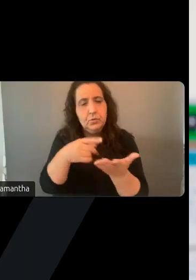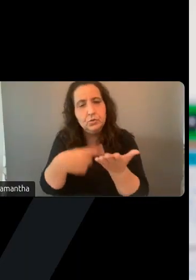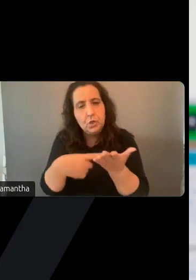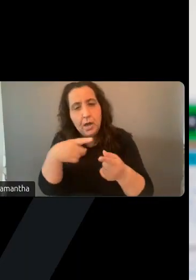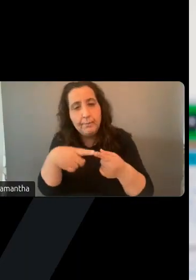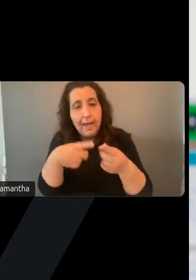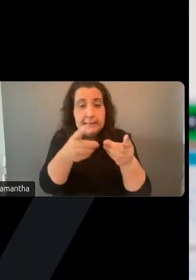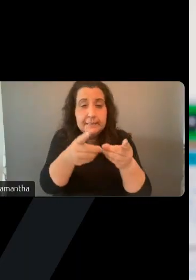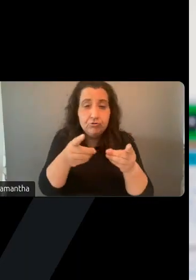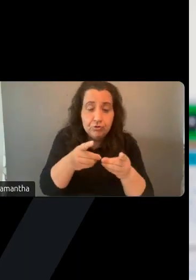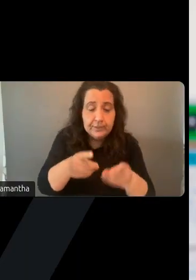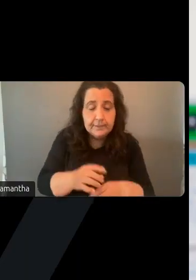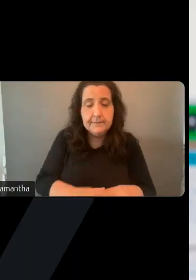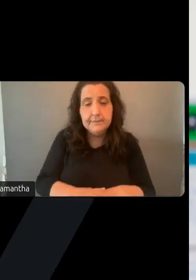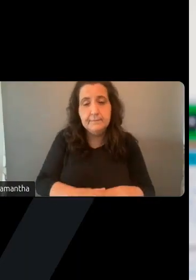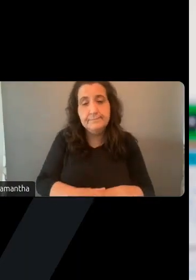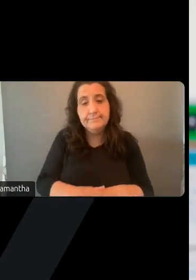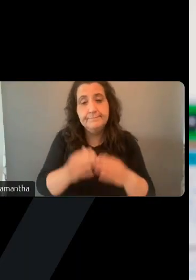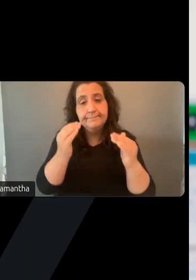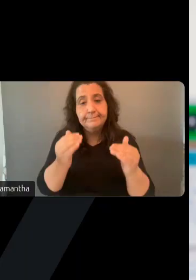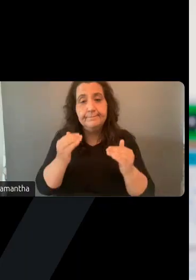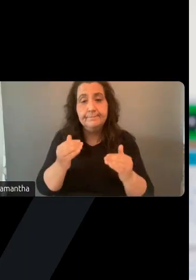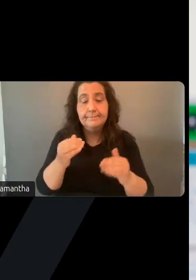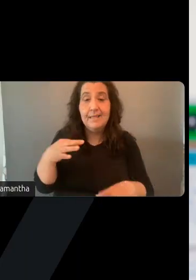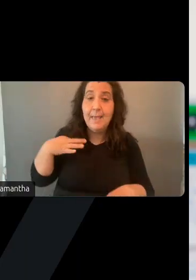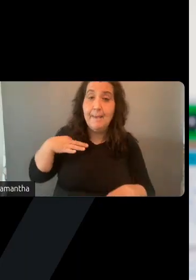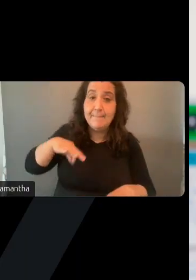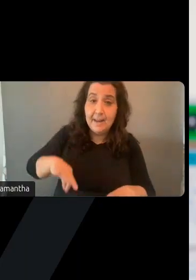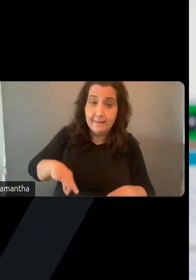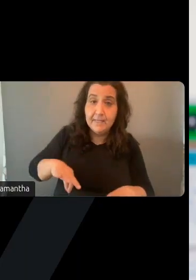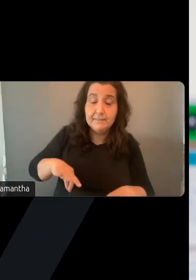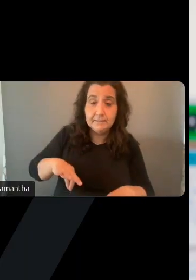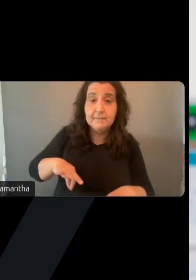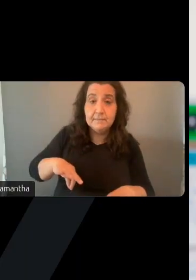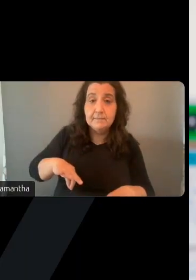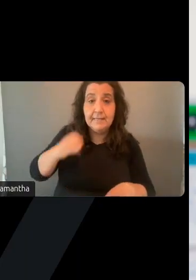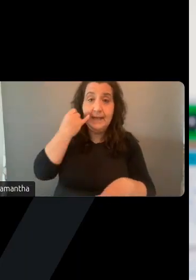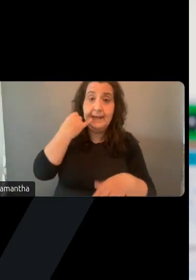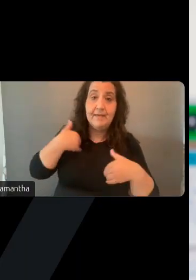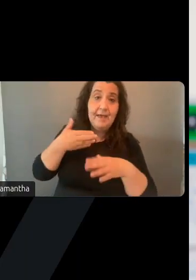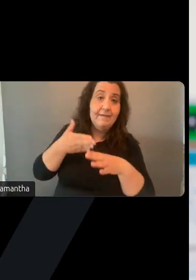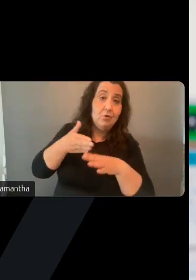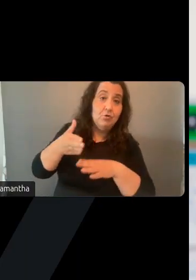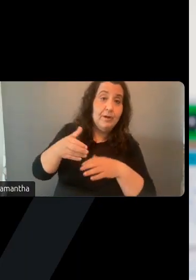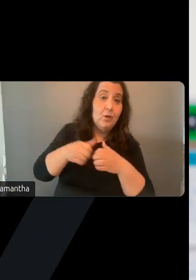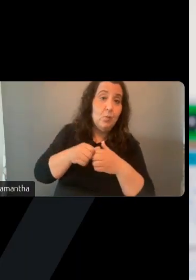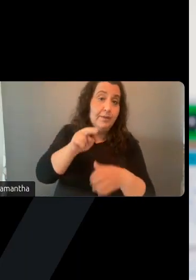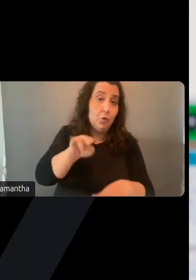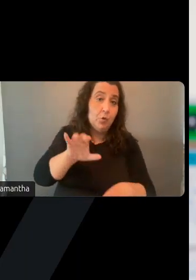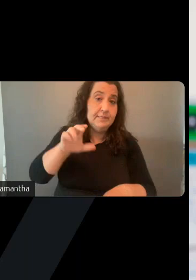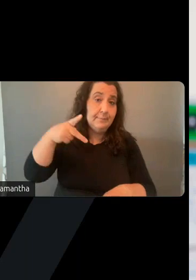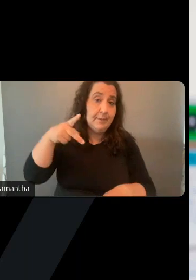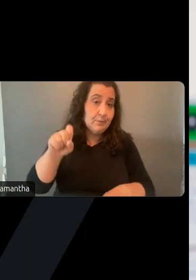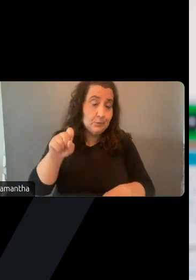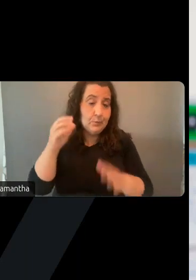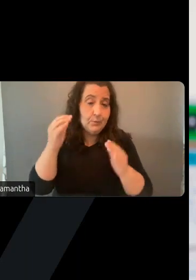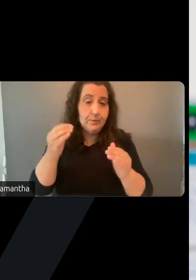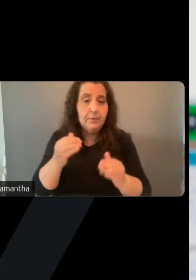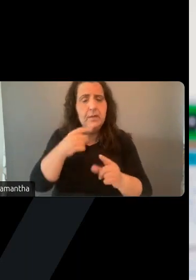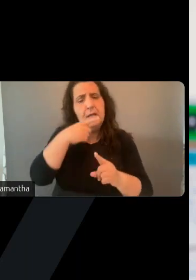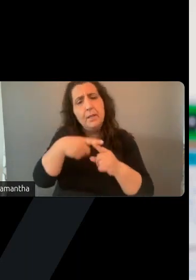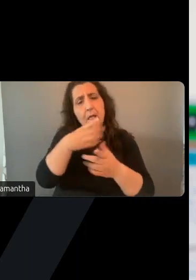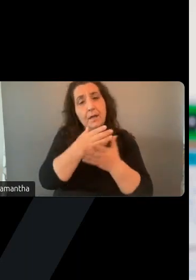district, benefits of a career with New York City Public Schools, and also some teacher supports